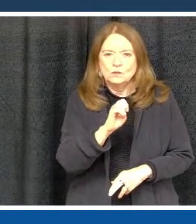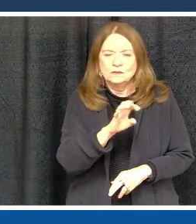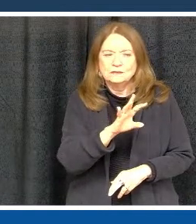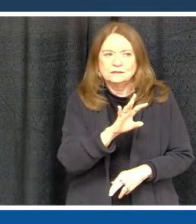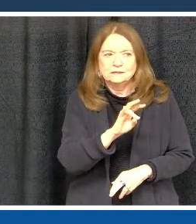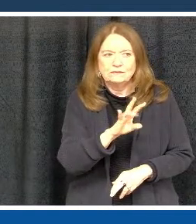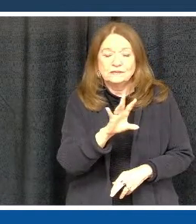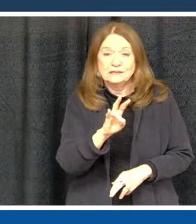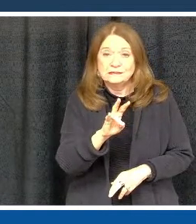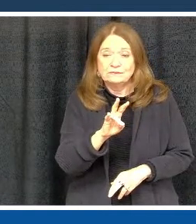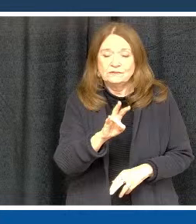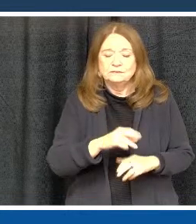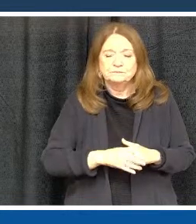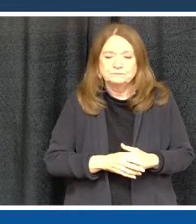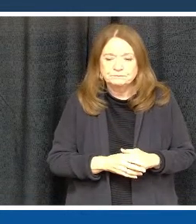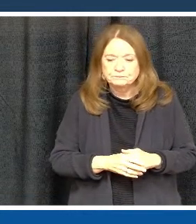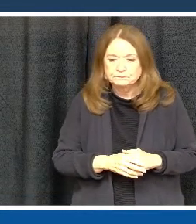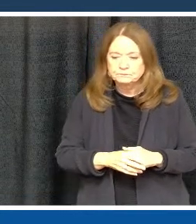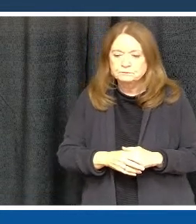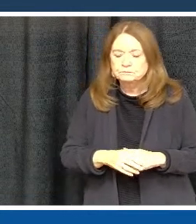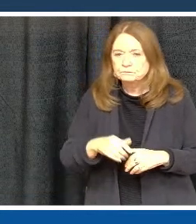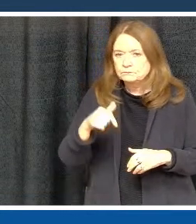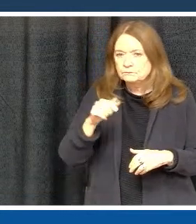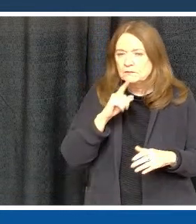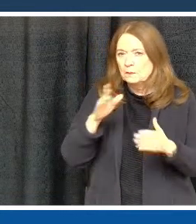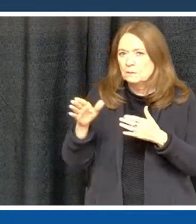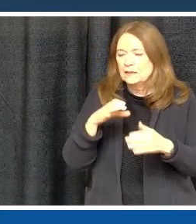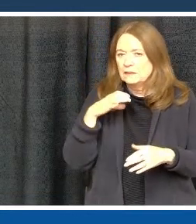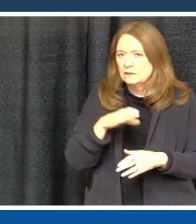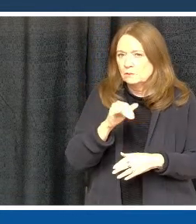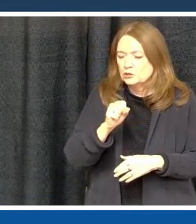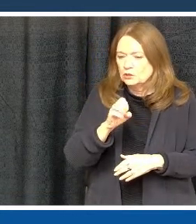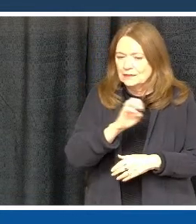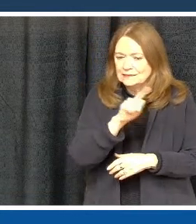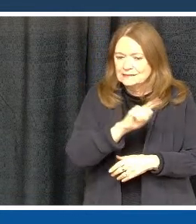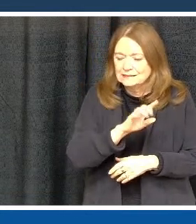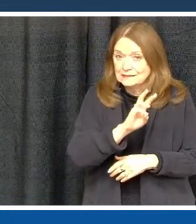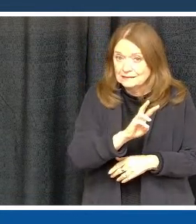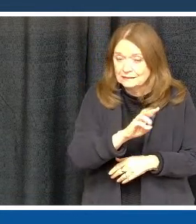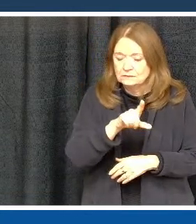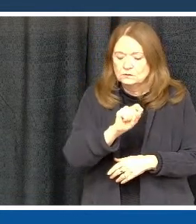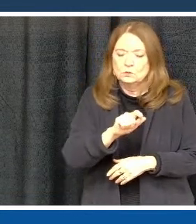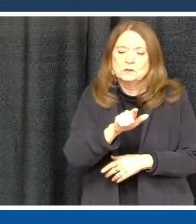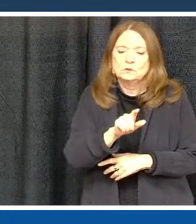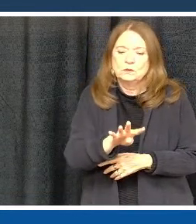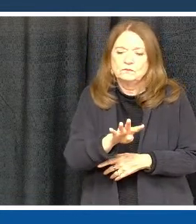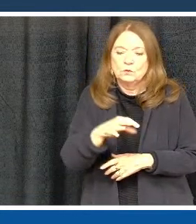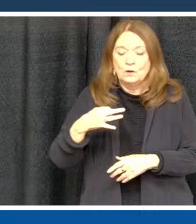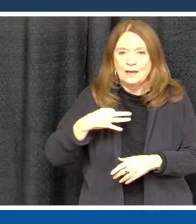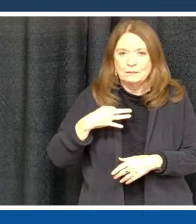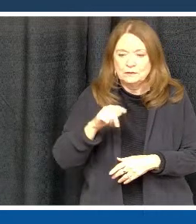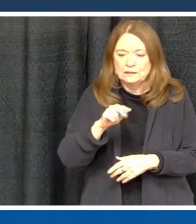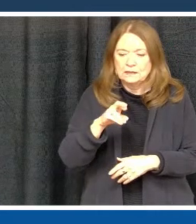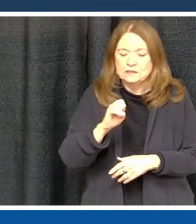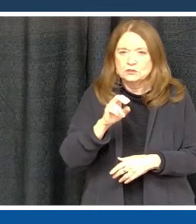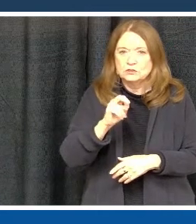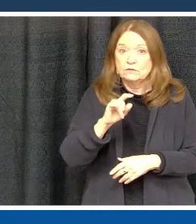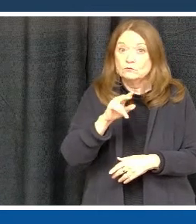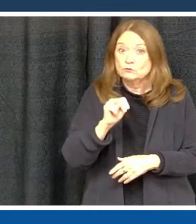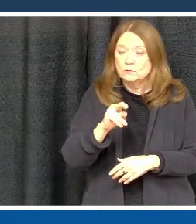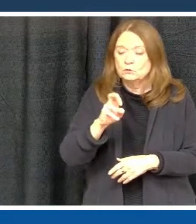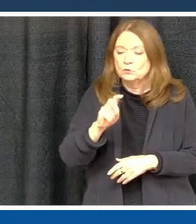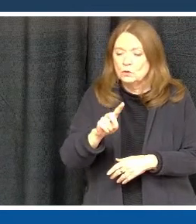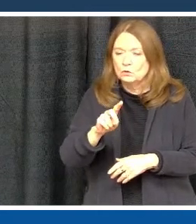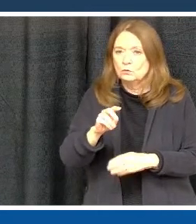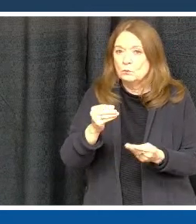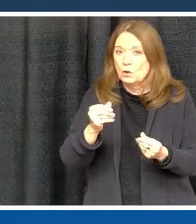2023-24. Mr. Tyndall? This is Planning Commission case Z6, 2024, application of Trenton Road Properties